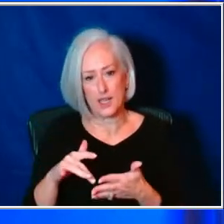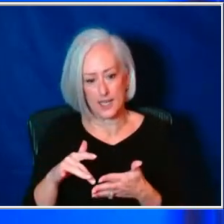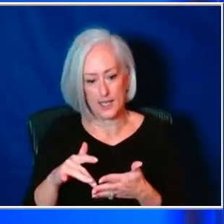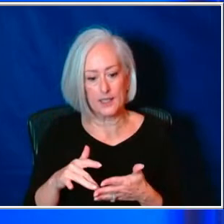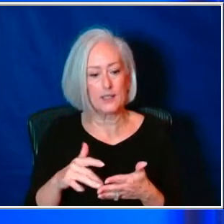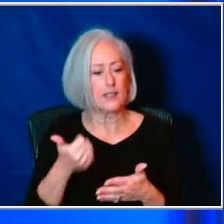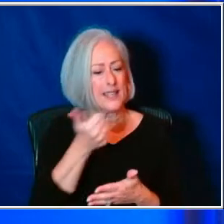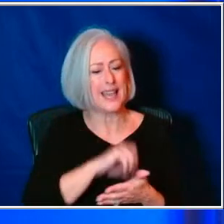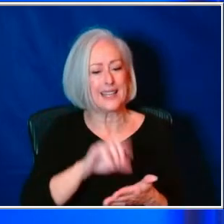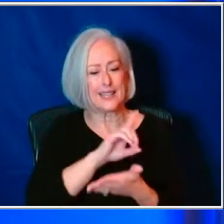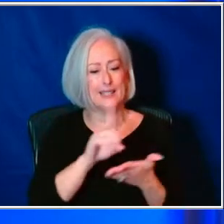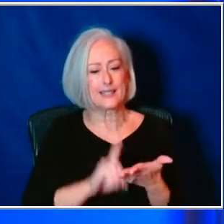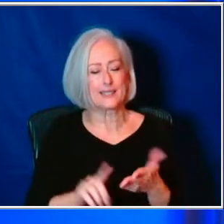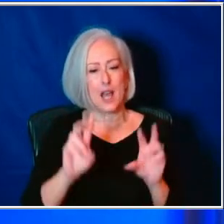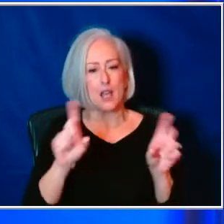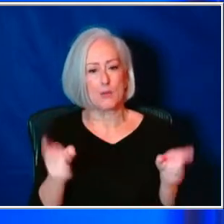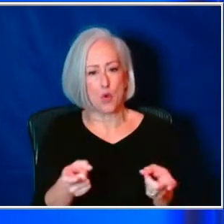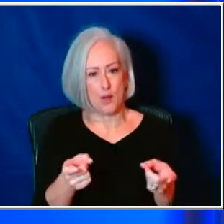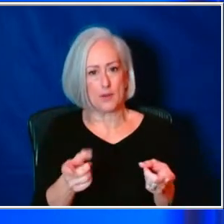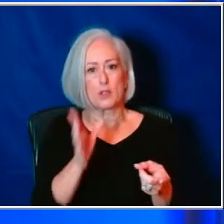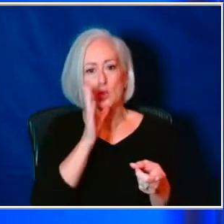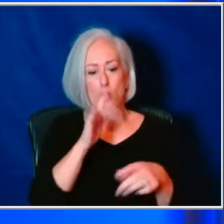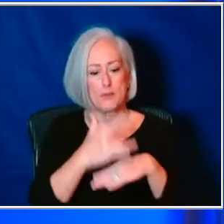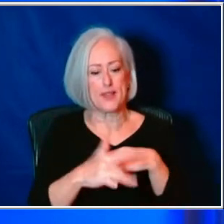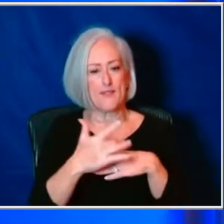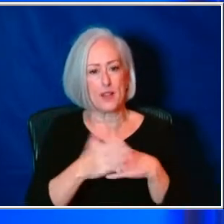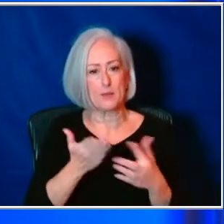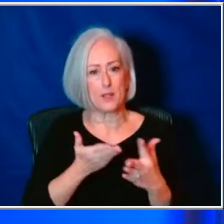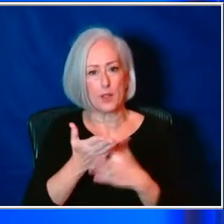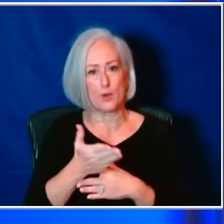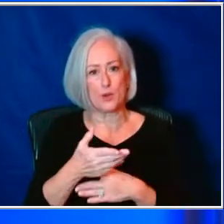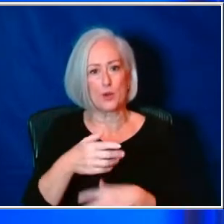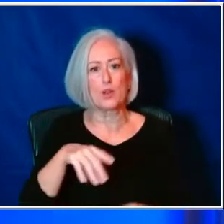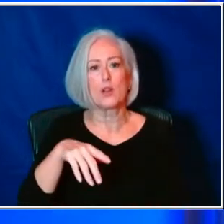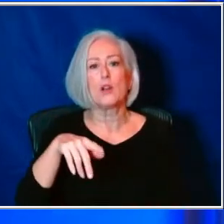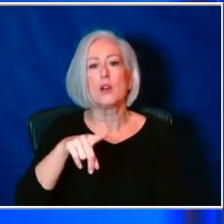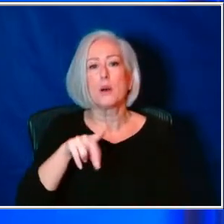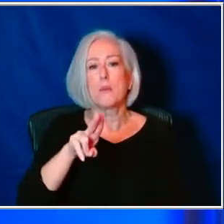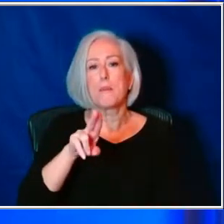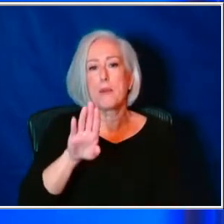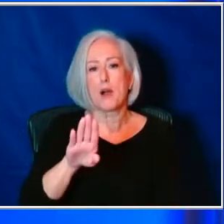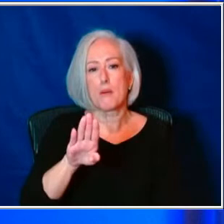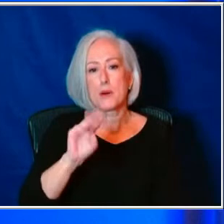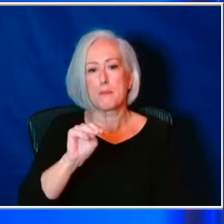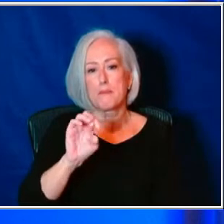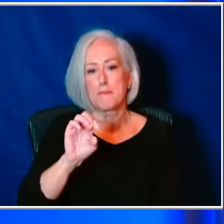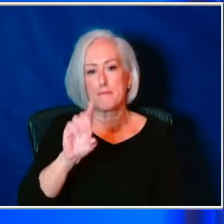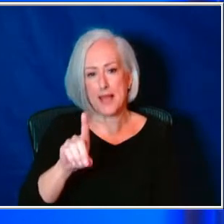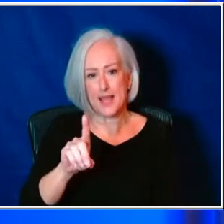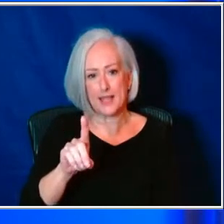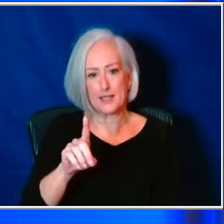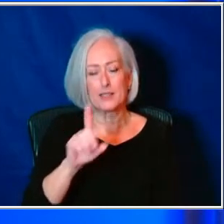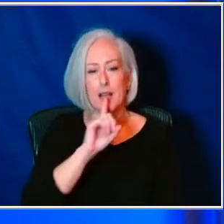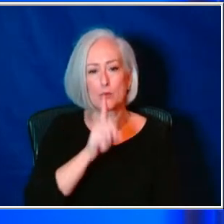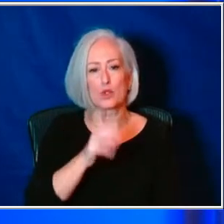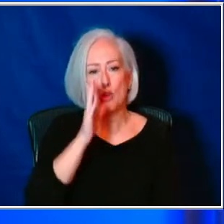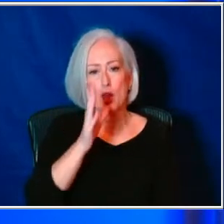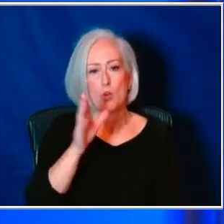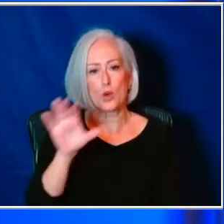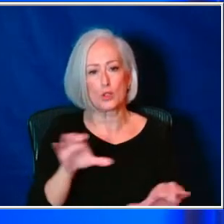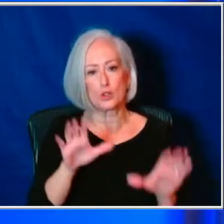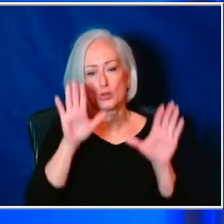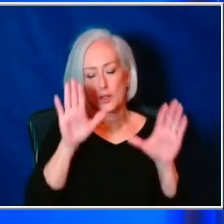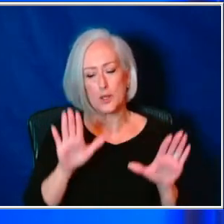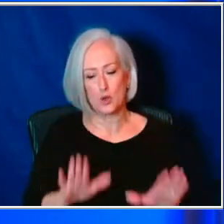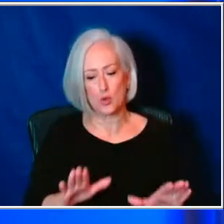this study will be available through PubMed, and I assume that they'll do a really wonderful job of disseminating those results through